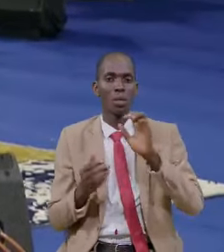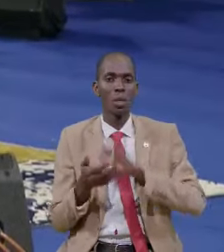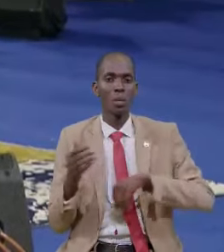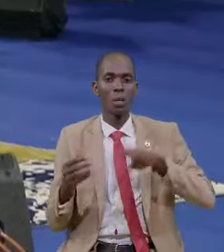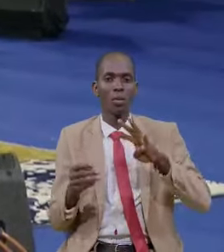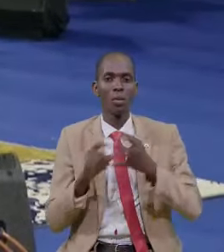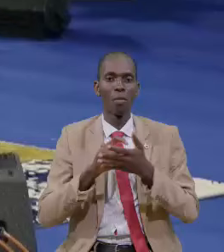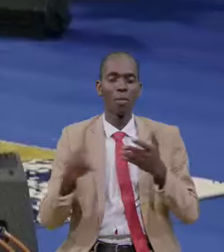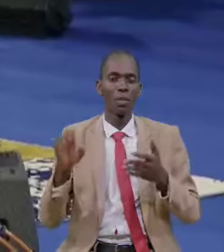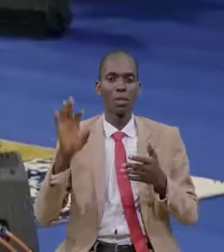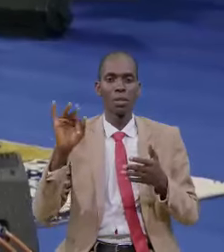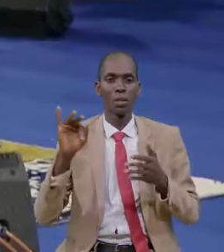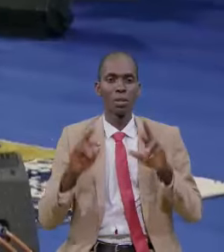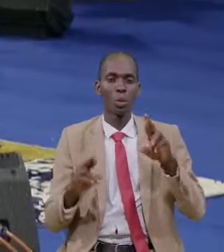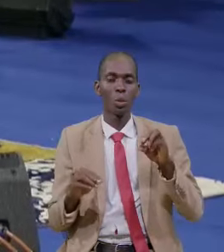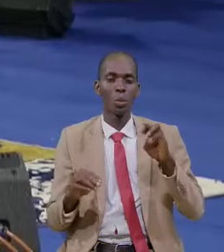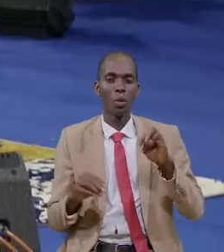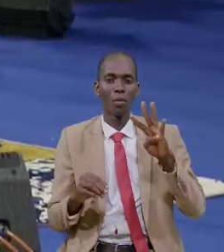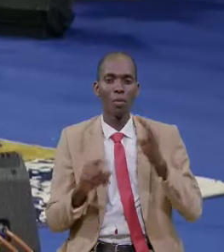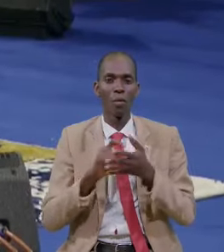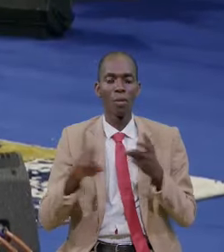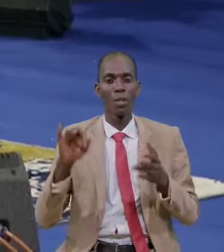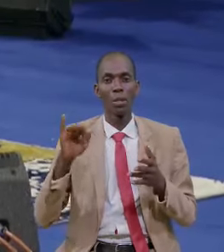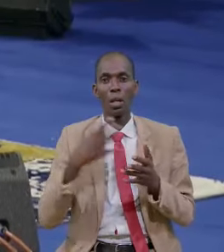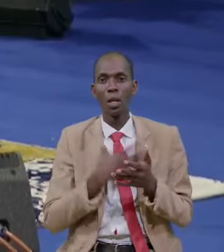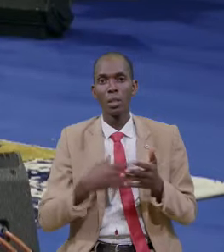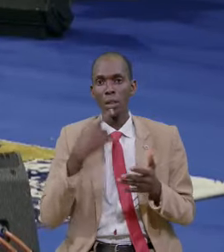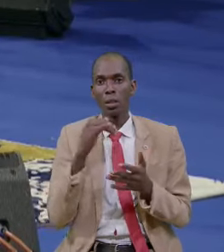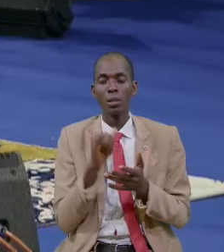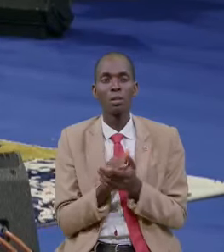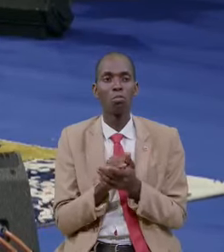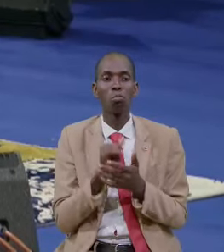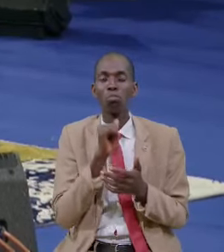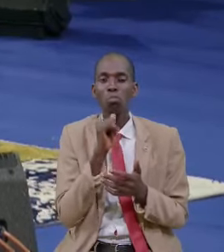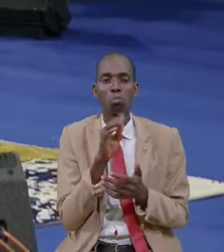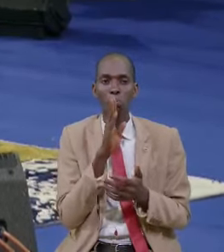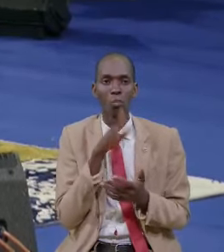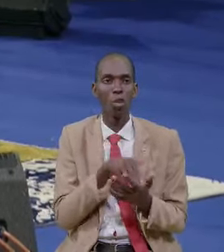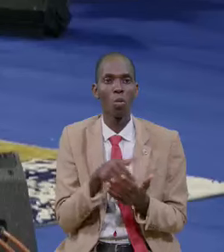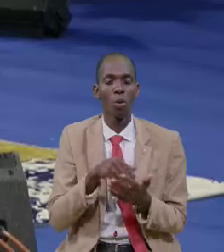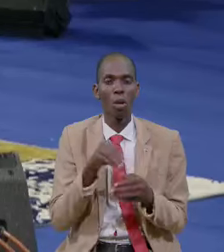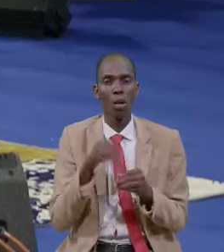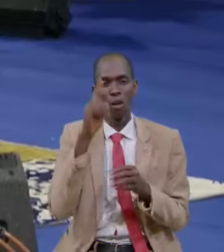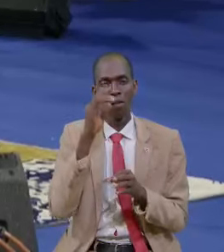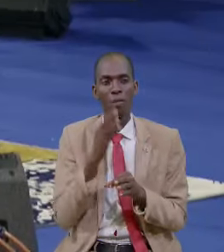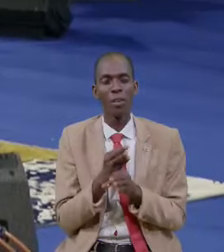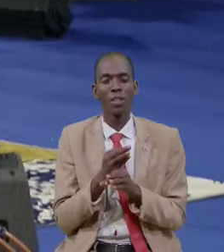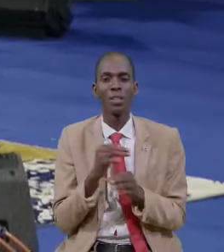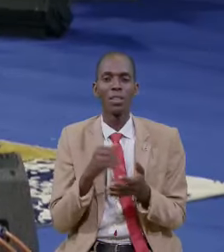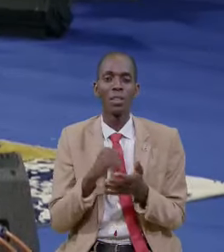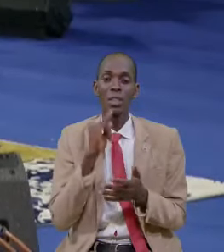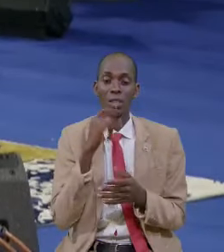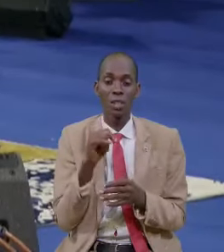verse 19. It says, and not being weak in faith, is the faith that brings